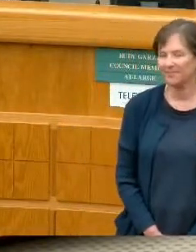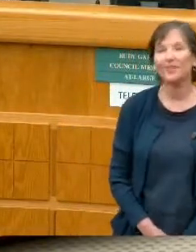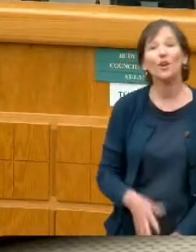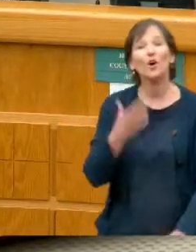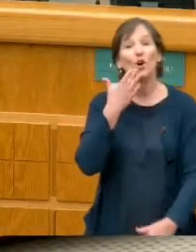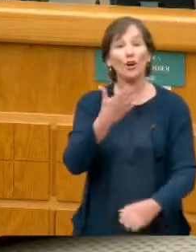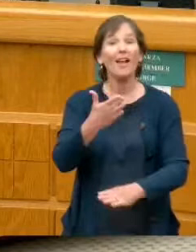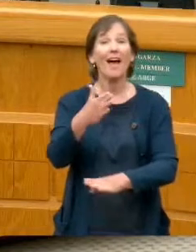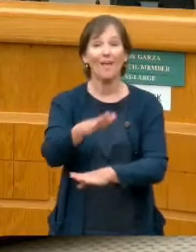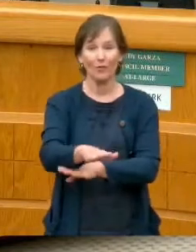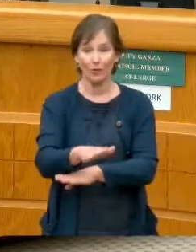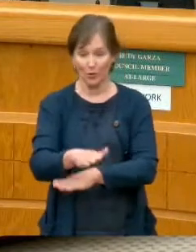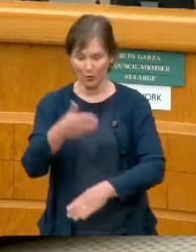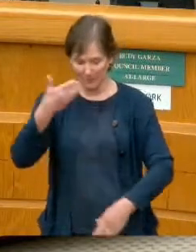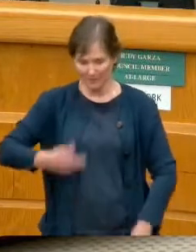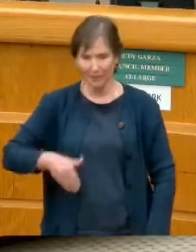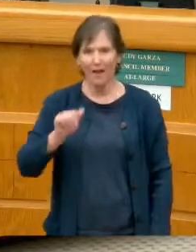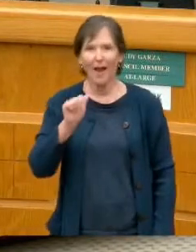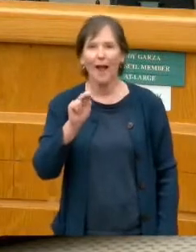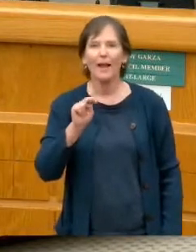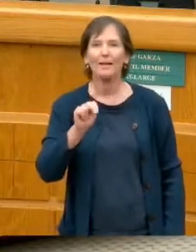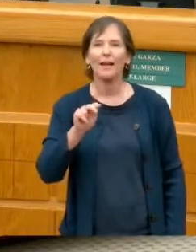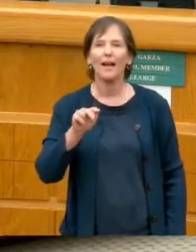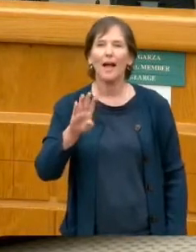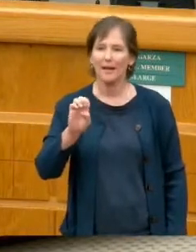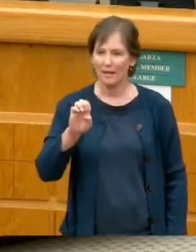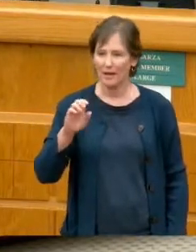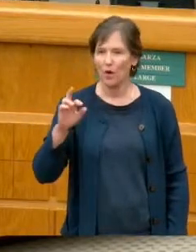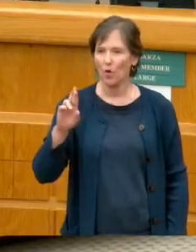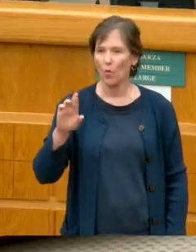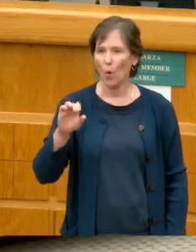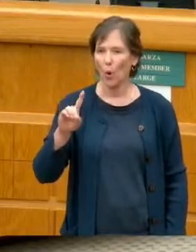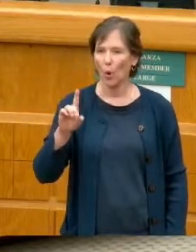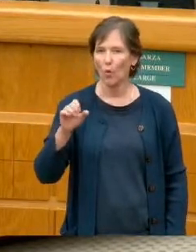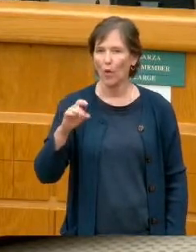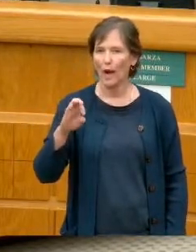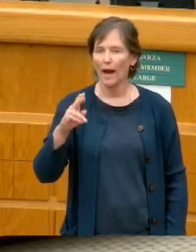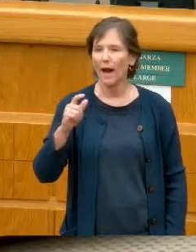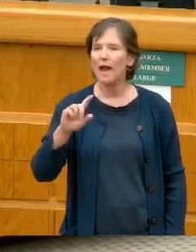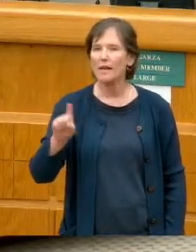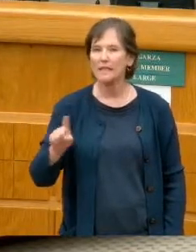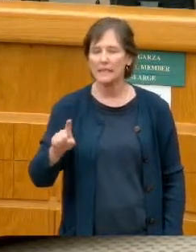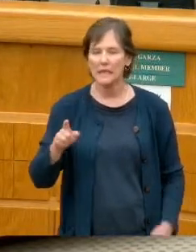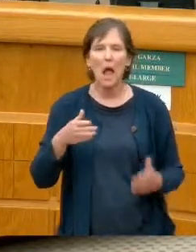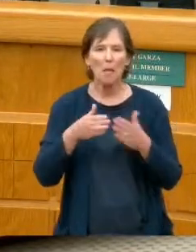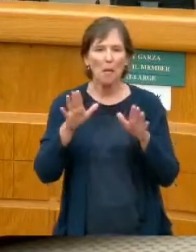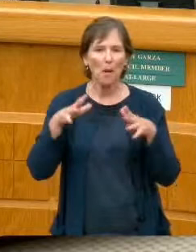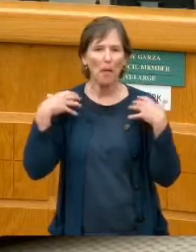Good afternoon. Annette Rodriguez, Public Health Director. The Health District conducted